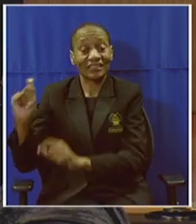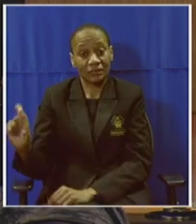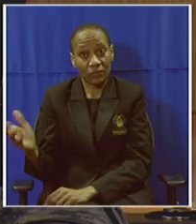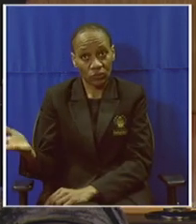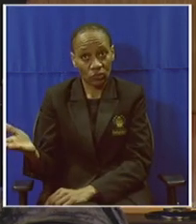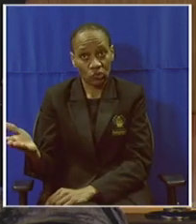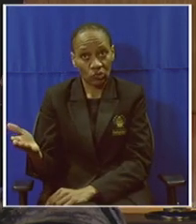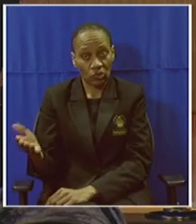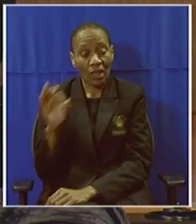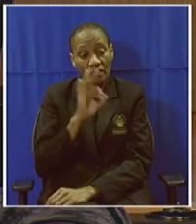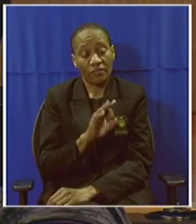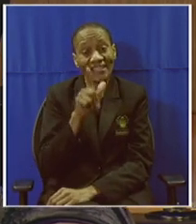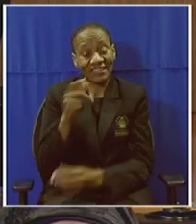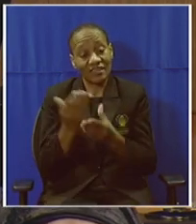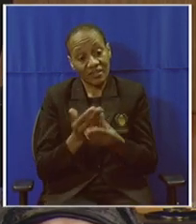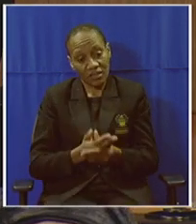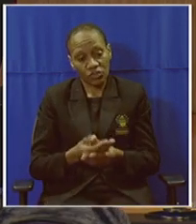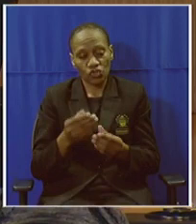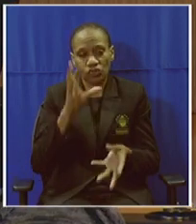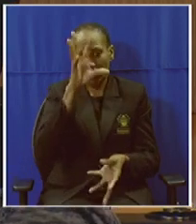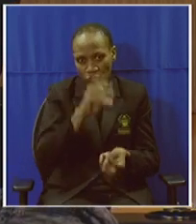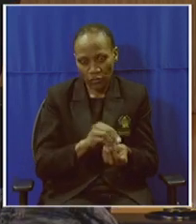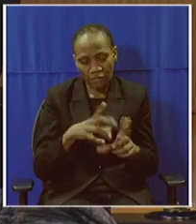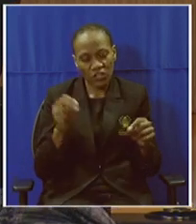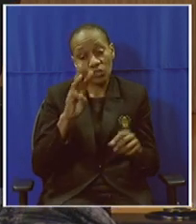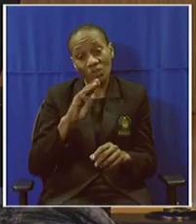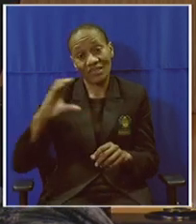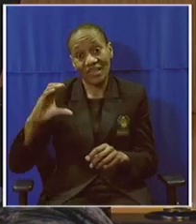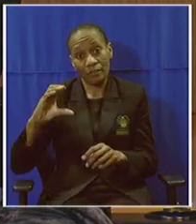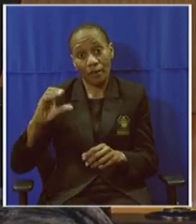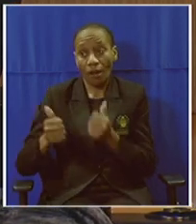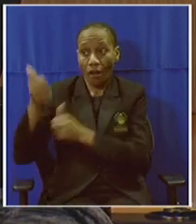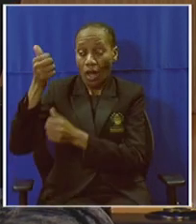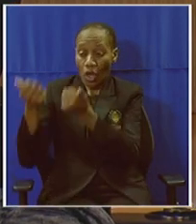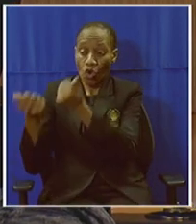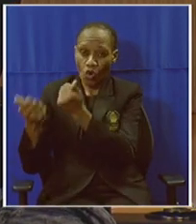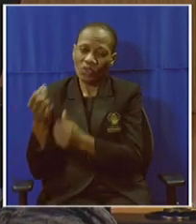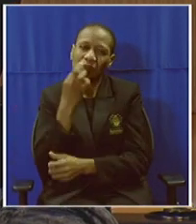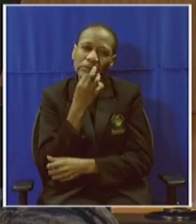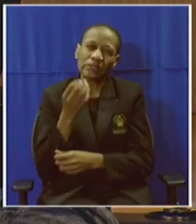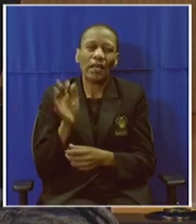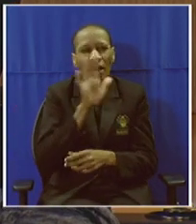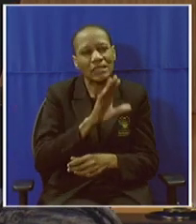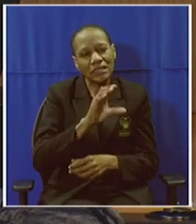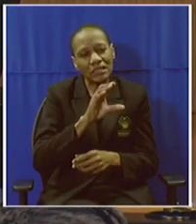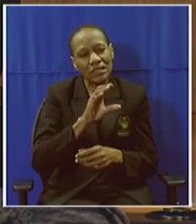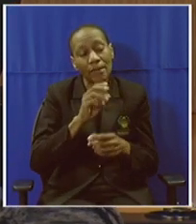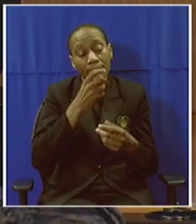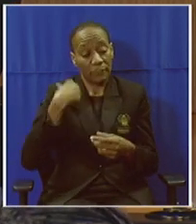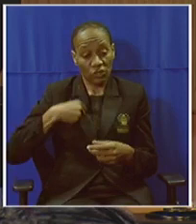of which 37 cases were concluded in Western Cape High Court, costing the city around 19